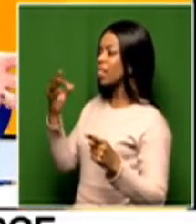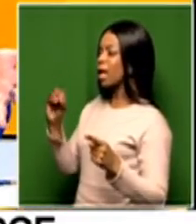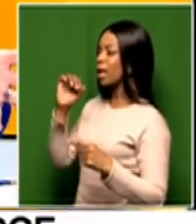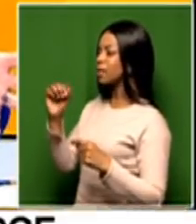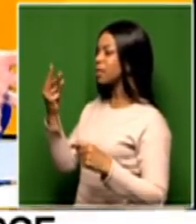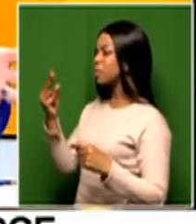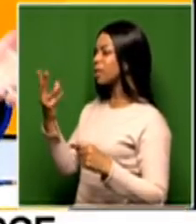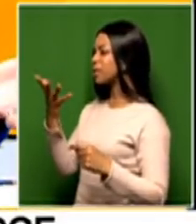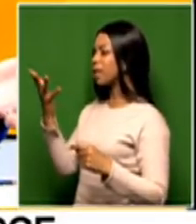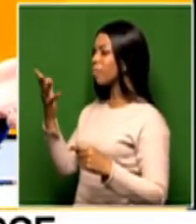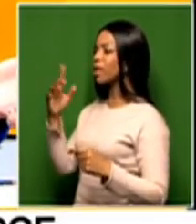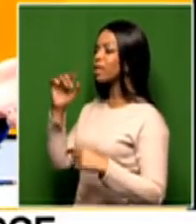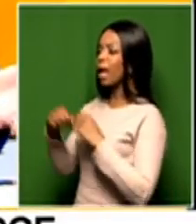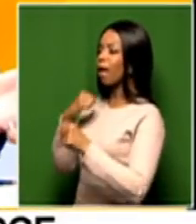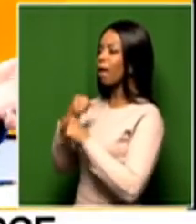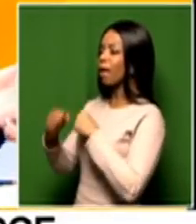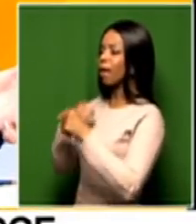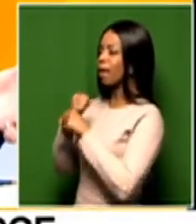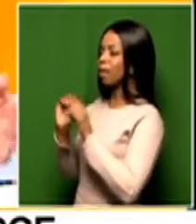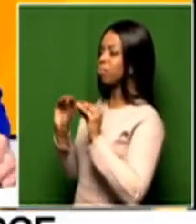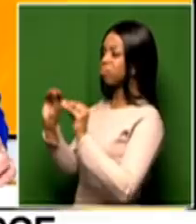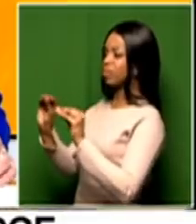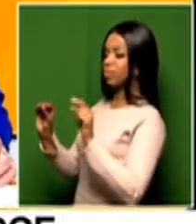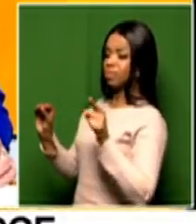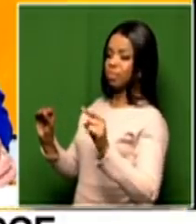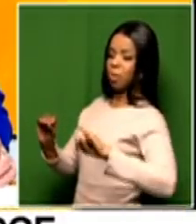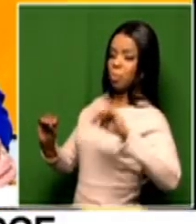years old, 20-something years old, is in worse off state.